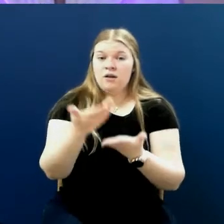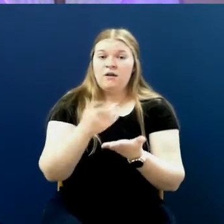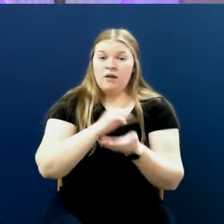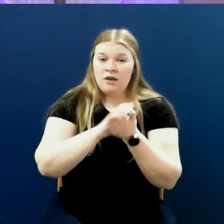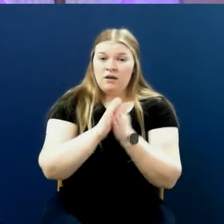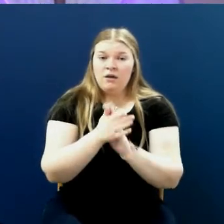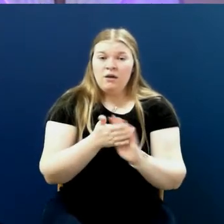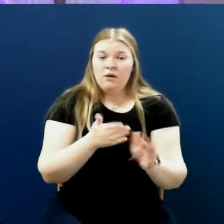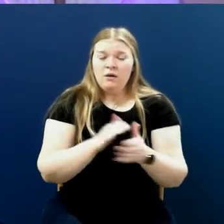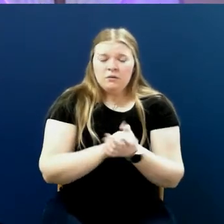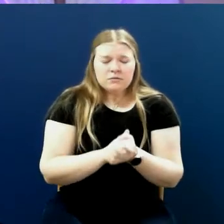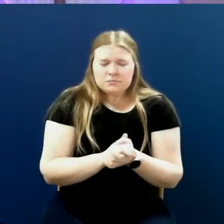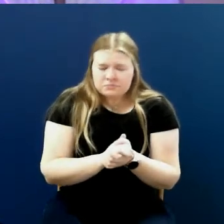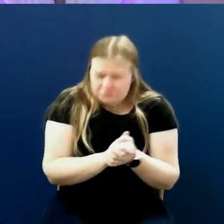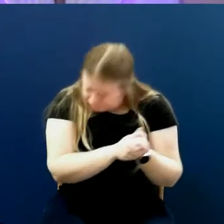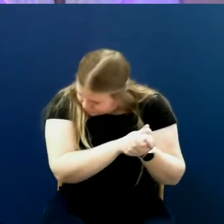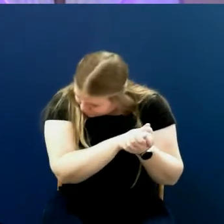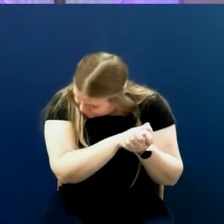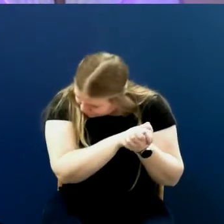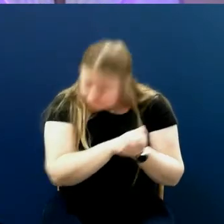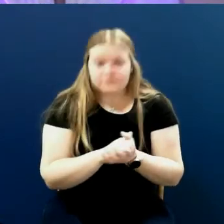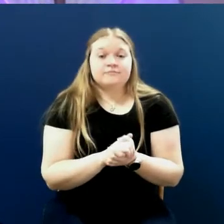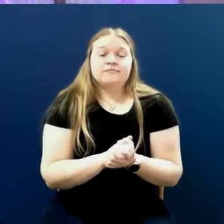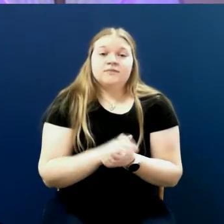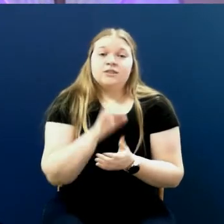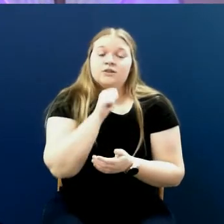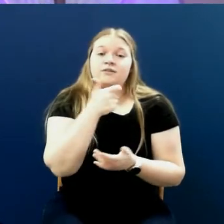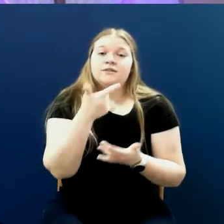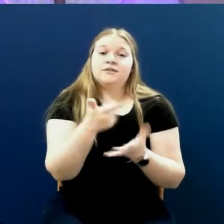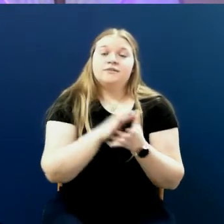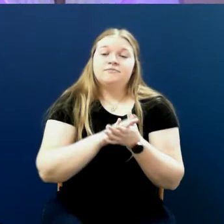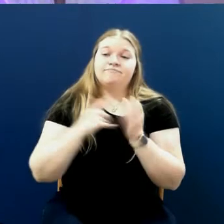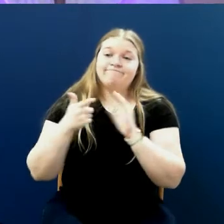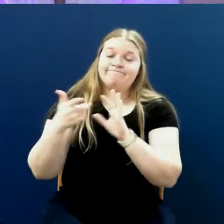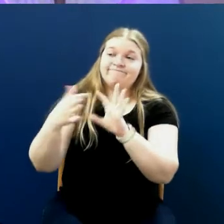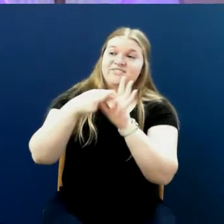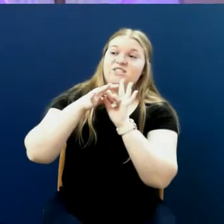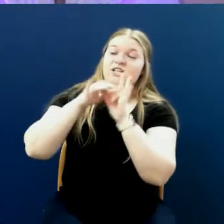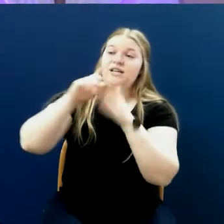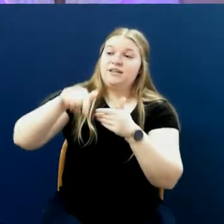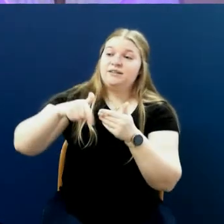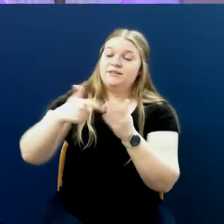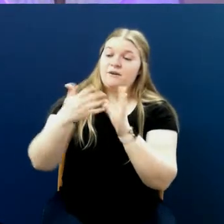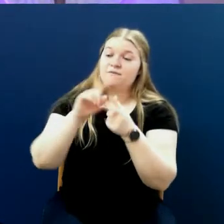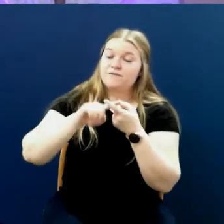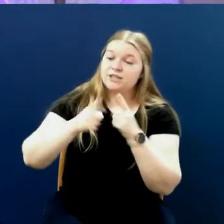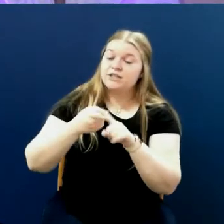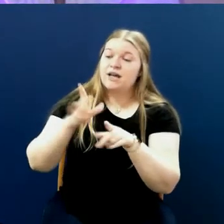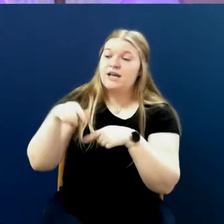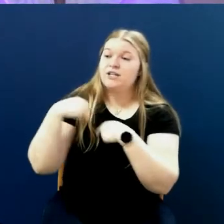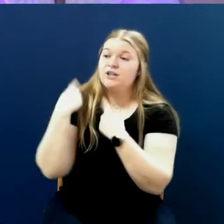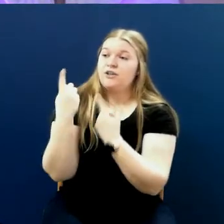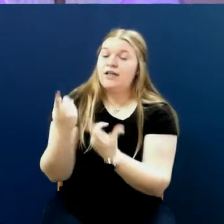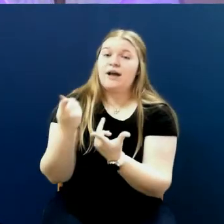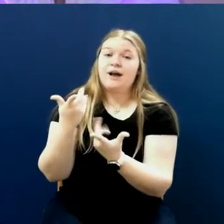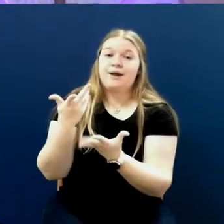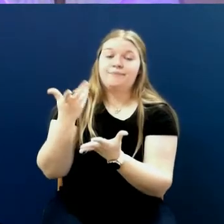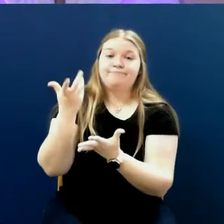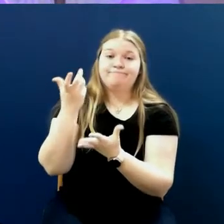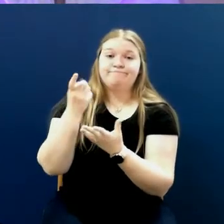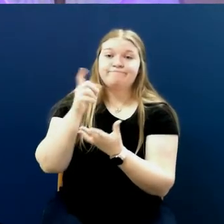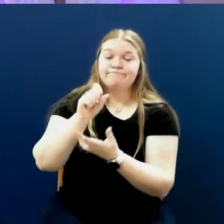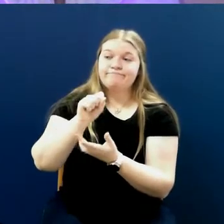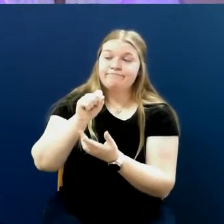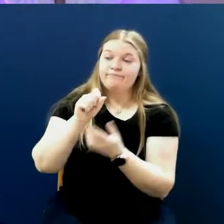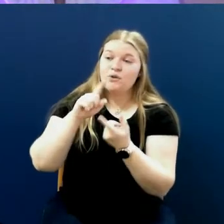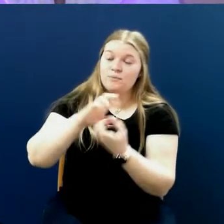you, but we're not reconciled or brought into a friendship until I repent. So in other words, if